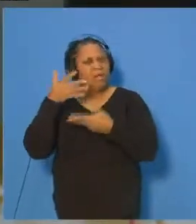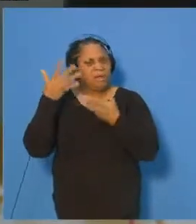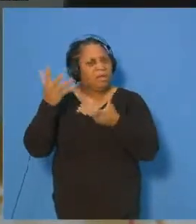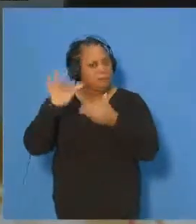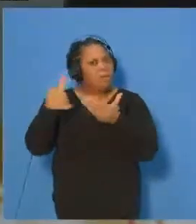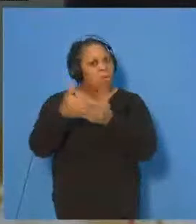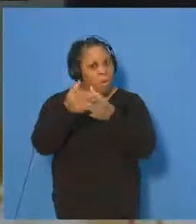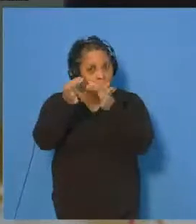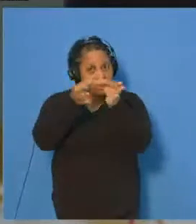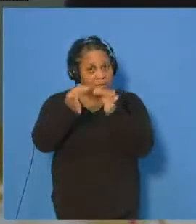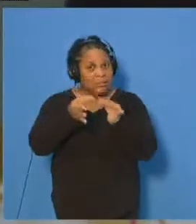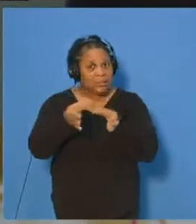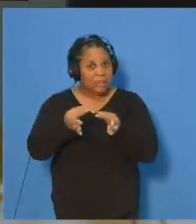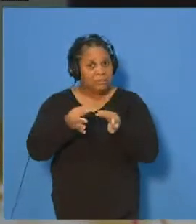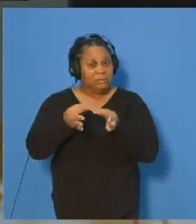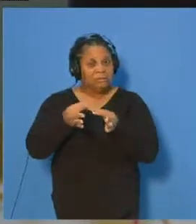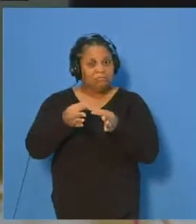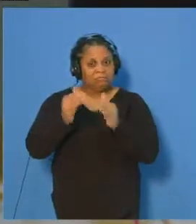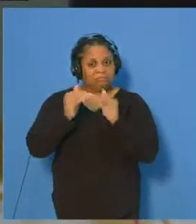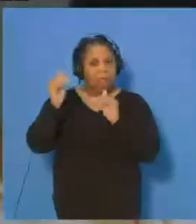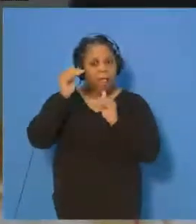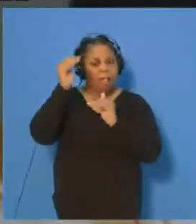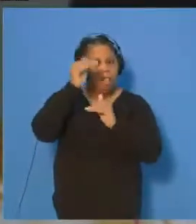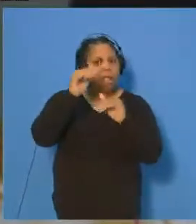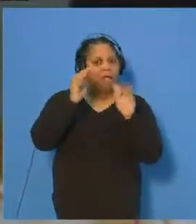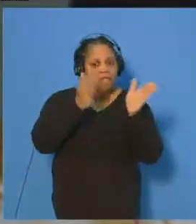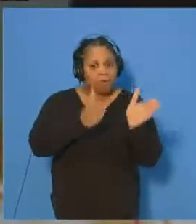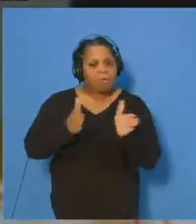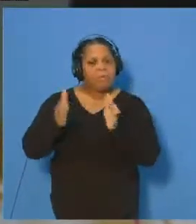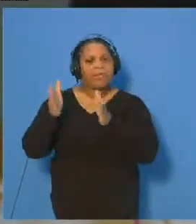of those details insofar as both the level of preparedness